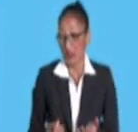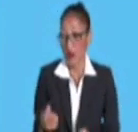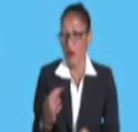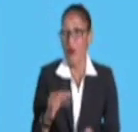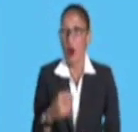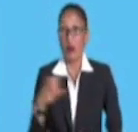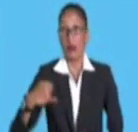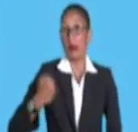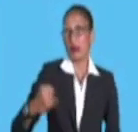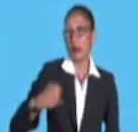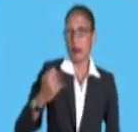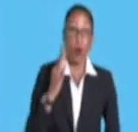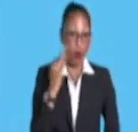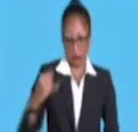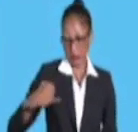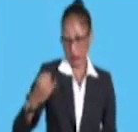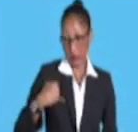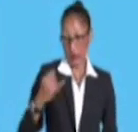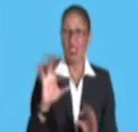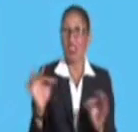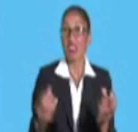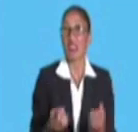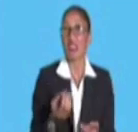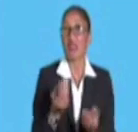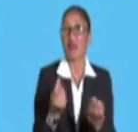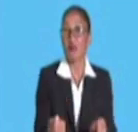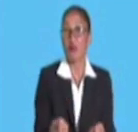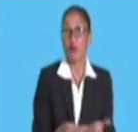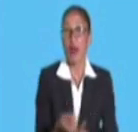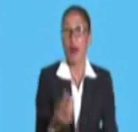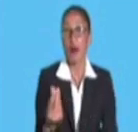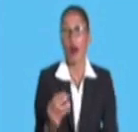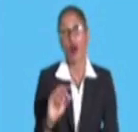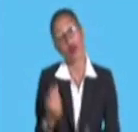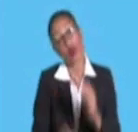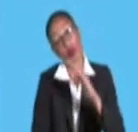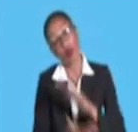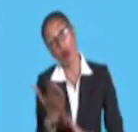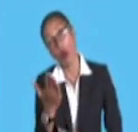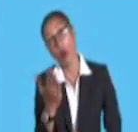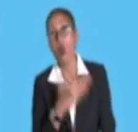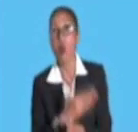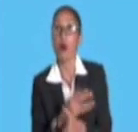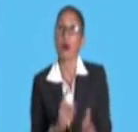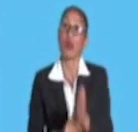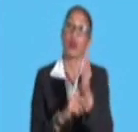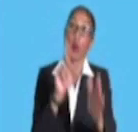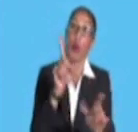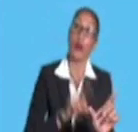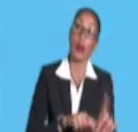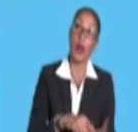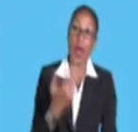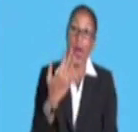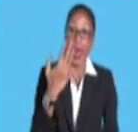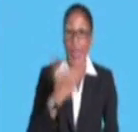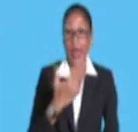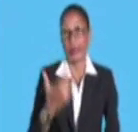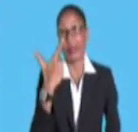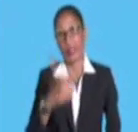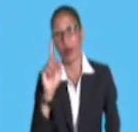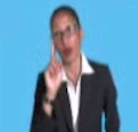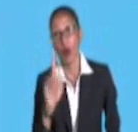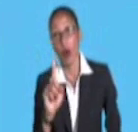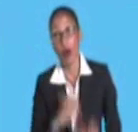I sustained during that employment, I left to seek work in Latoka a year later. In 1971, I took